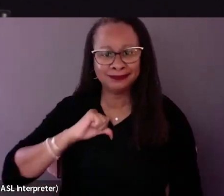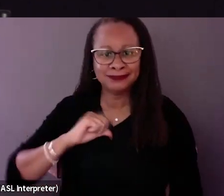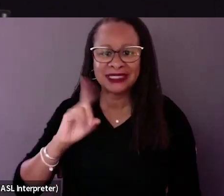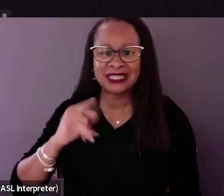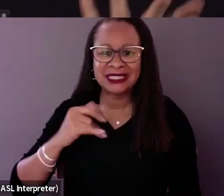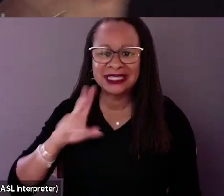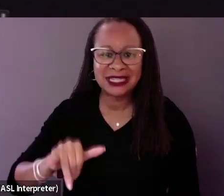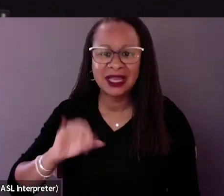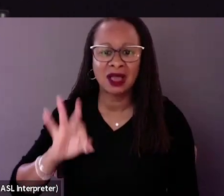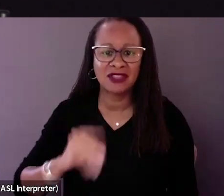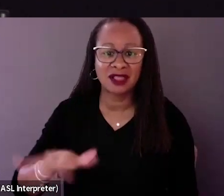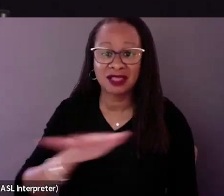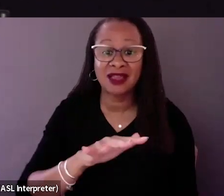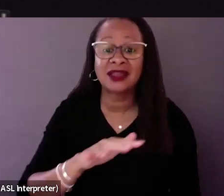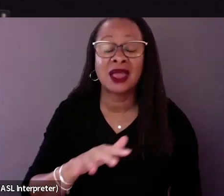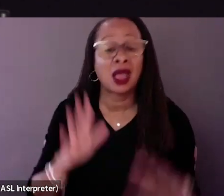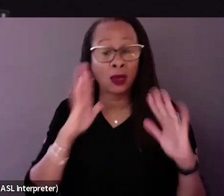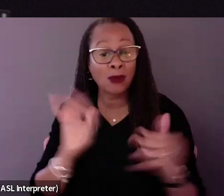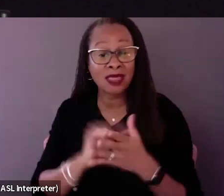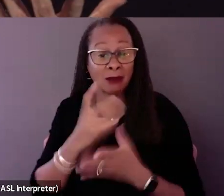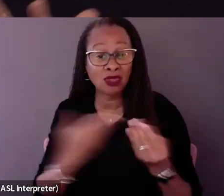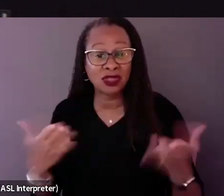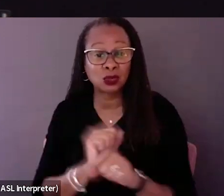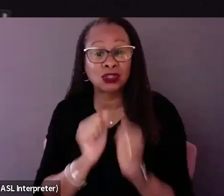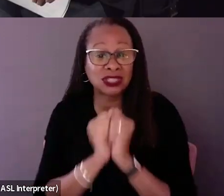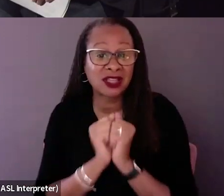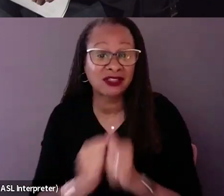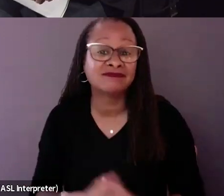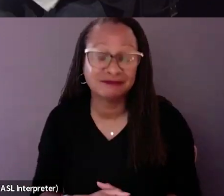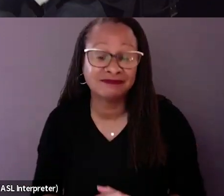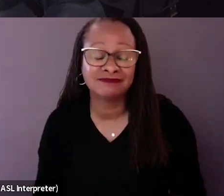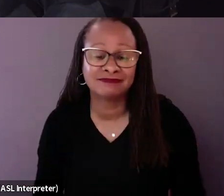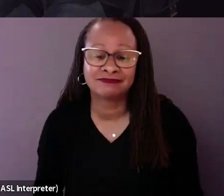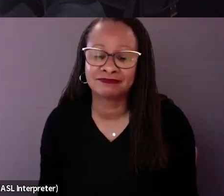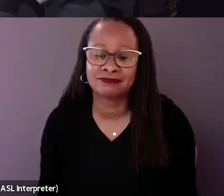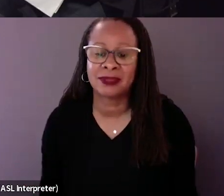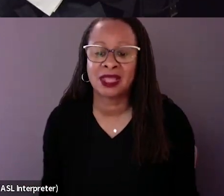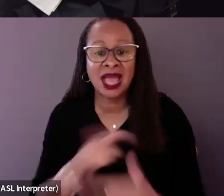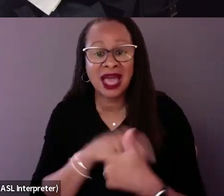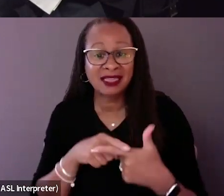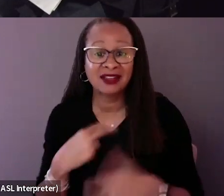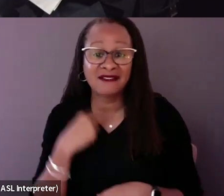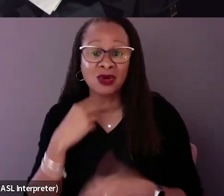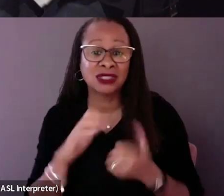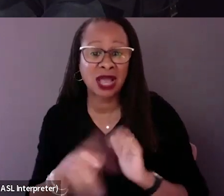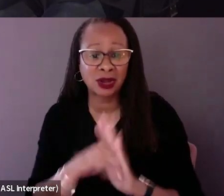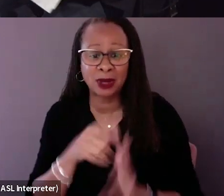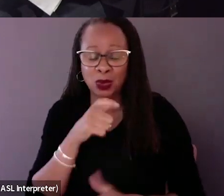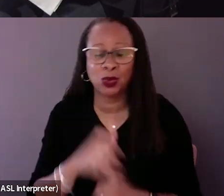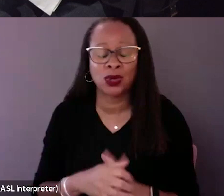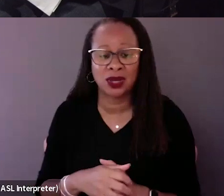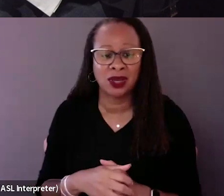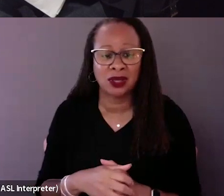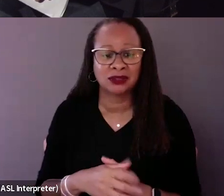land. And we were hoping those two things would work in tandem to produce an effect. And then the voices. I mean, like, how do you pick who to be in